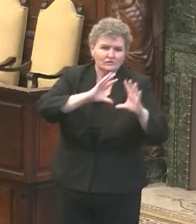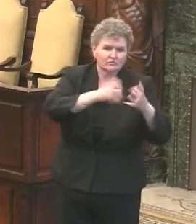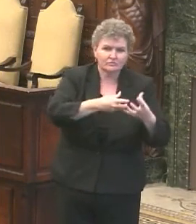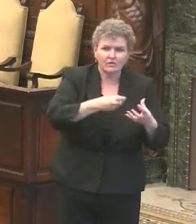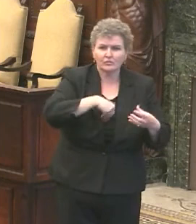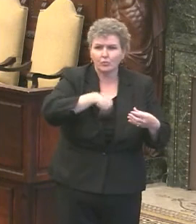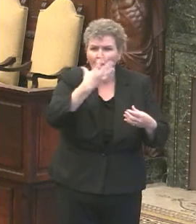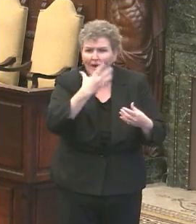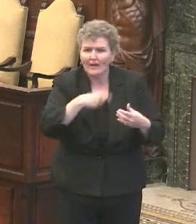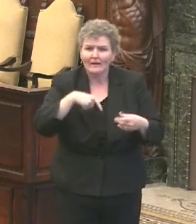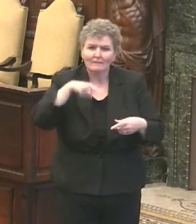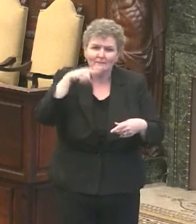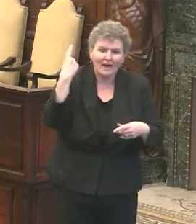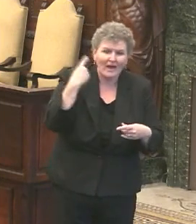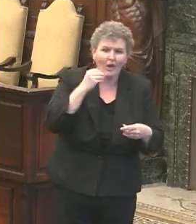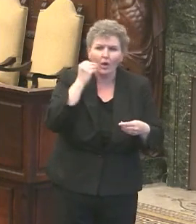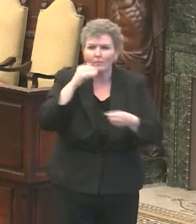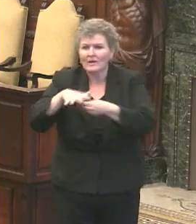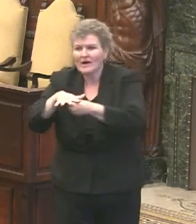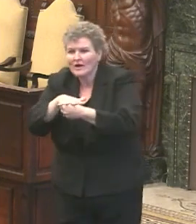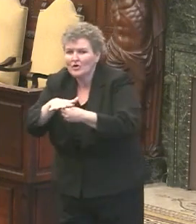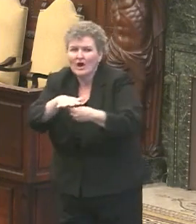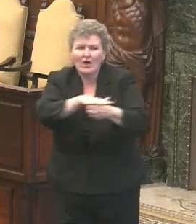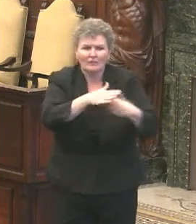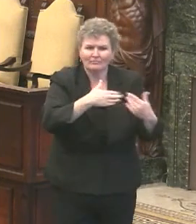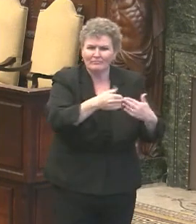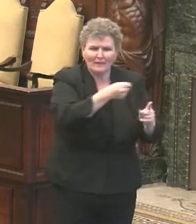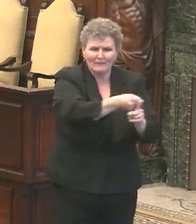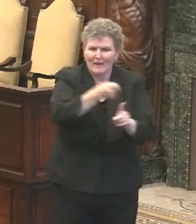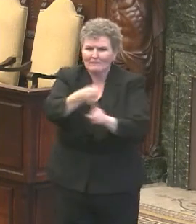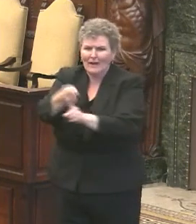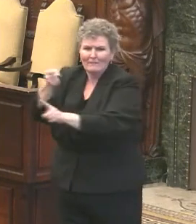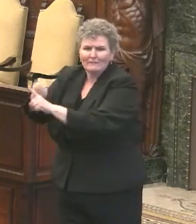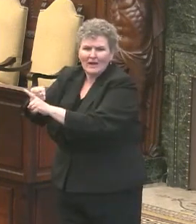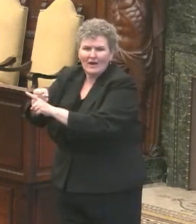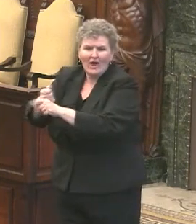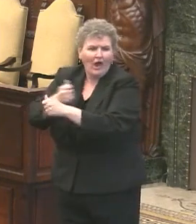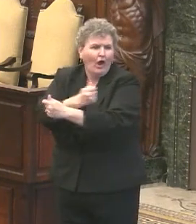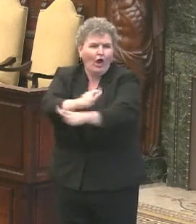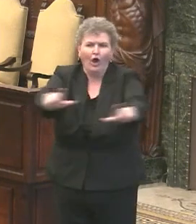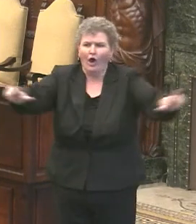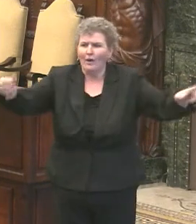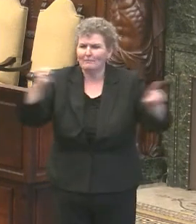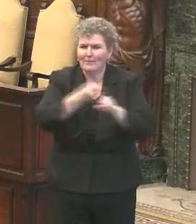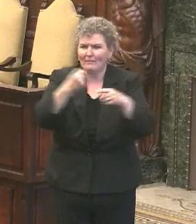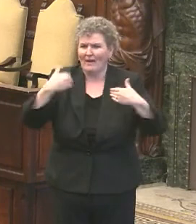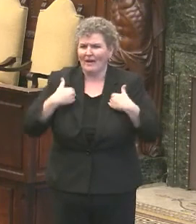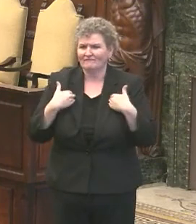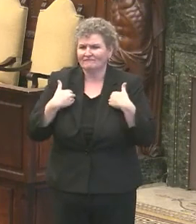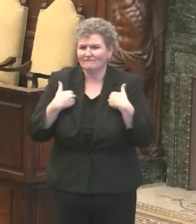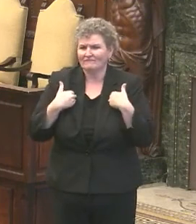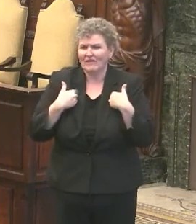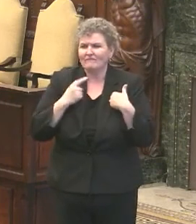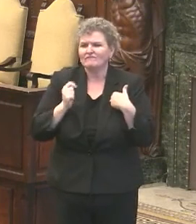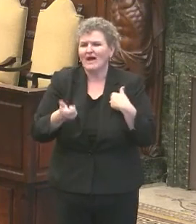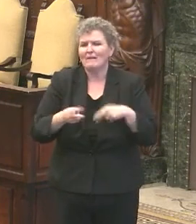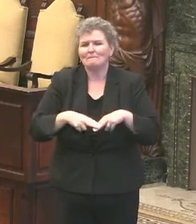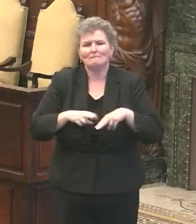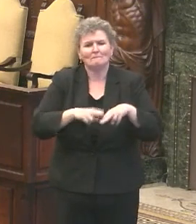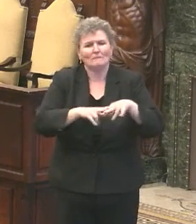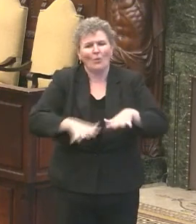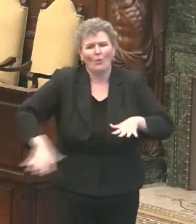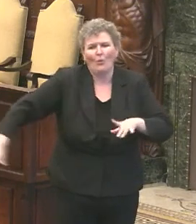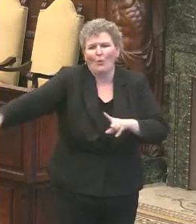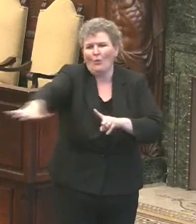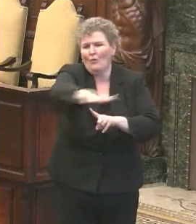city. That's what's happening in Philadelphia. The larger context is that we're seeing very rapid increases elsewhere as well. There are